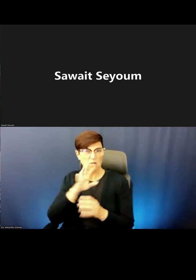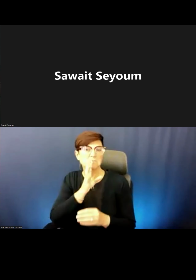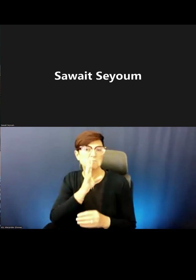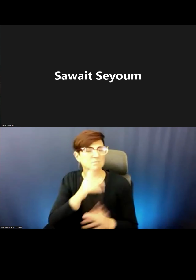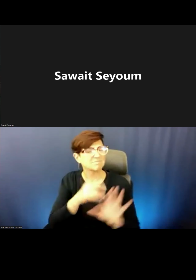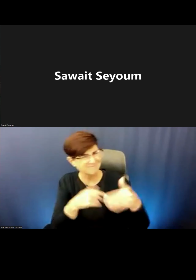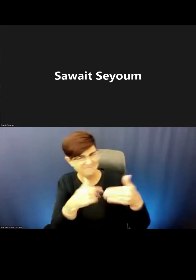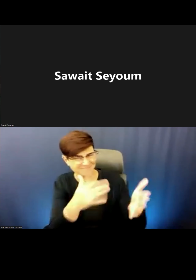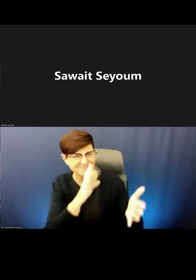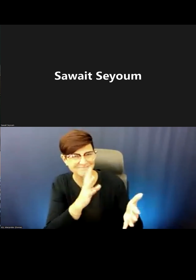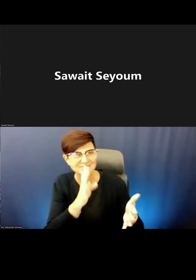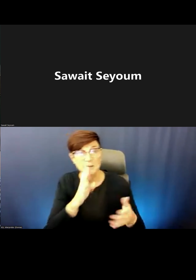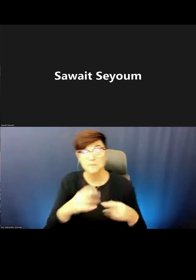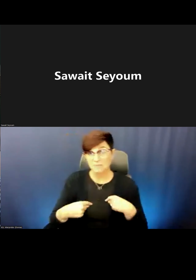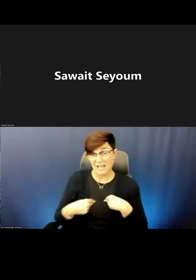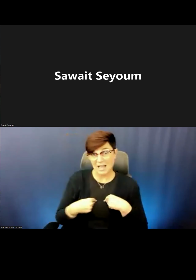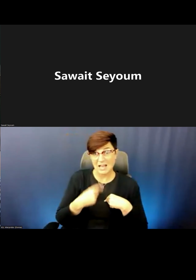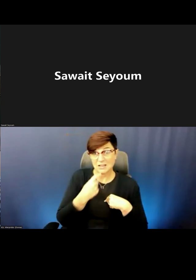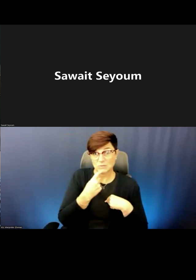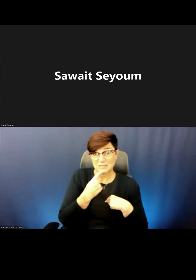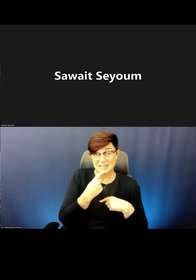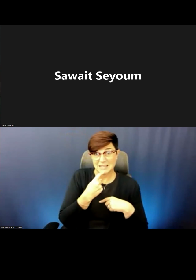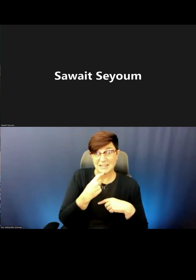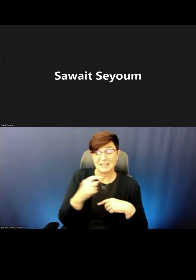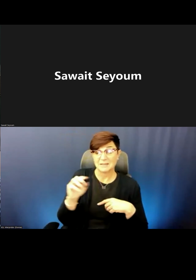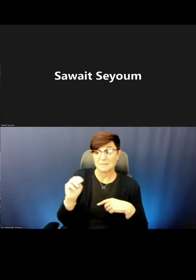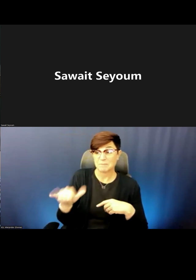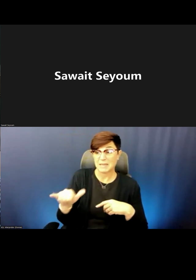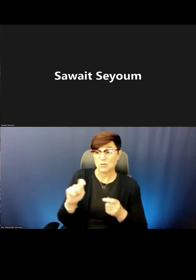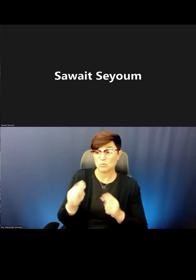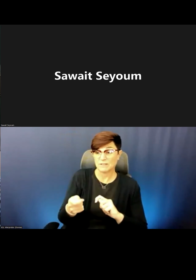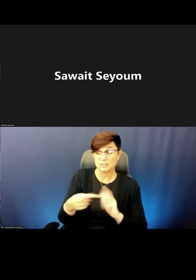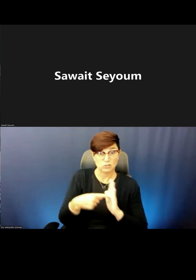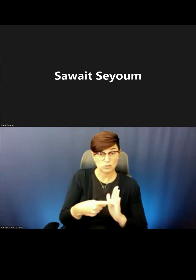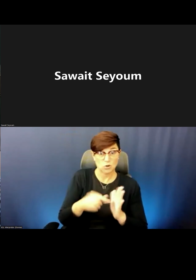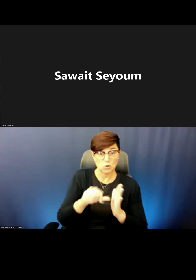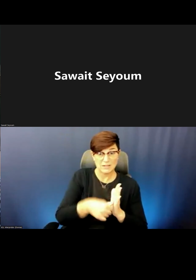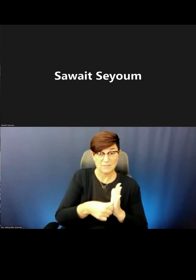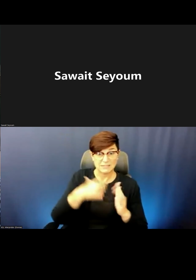I would rate it a 1 being poor. I mean, there's